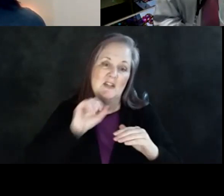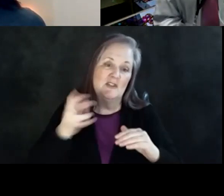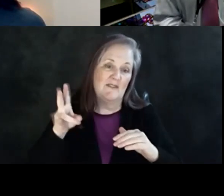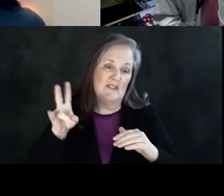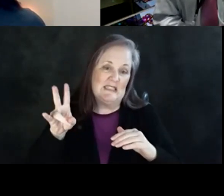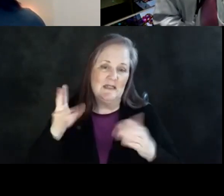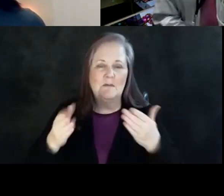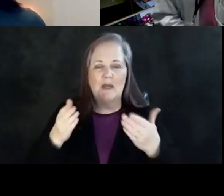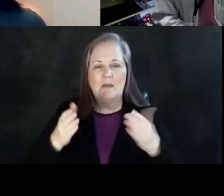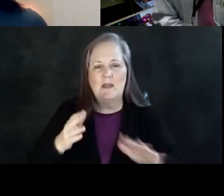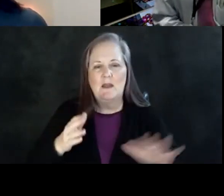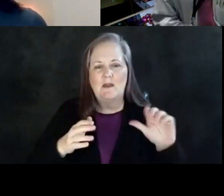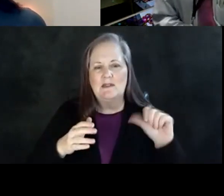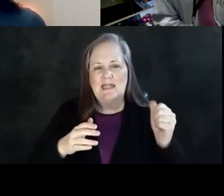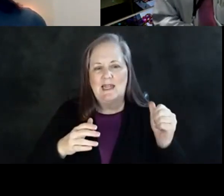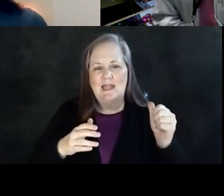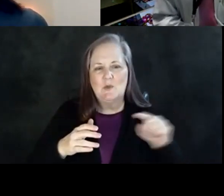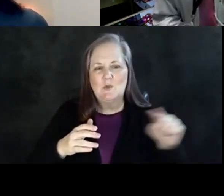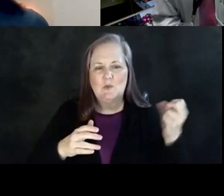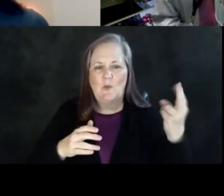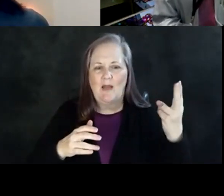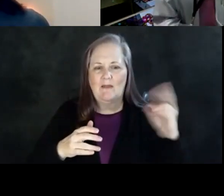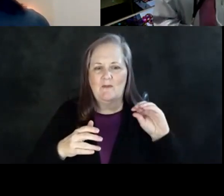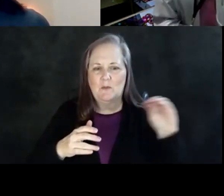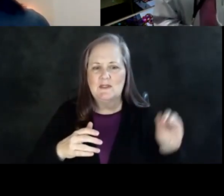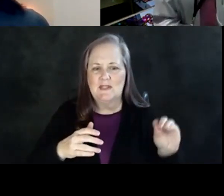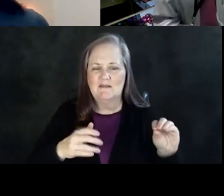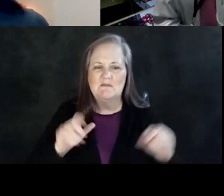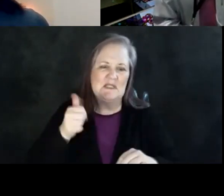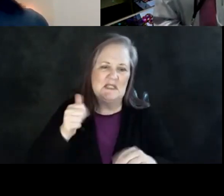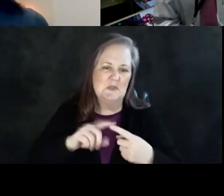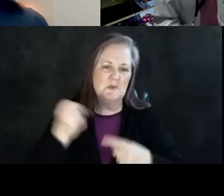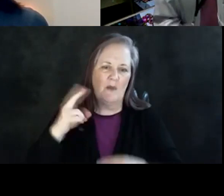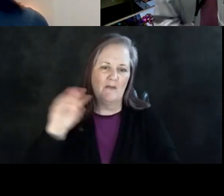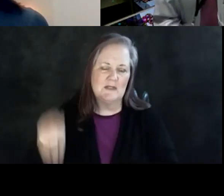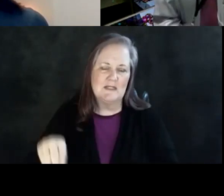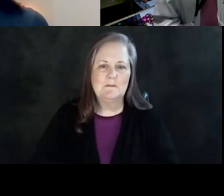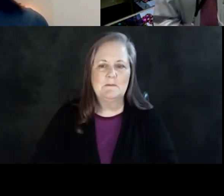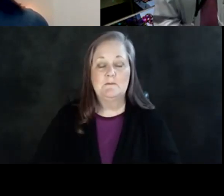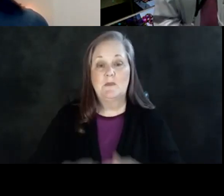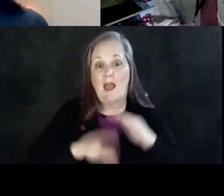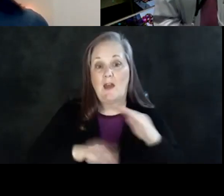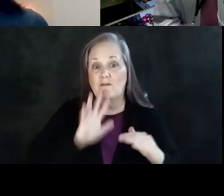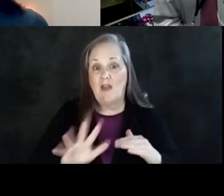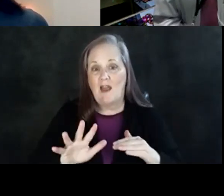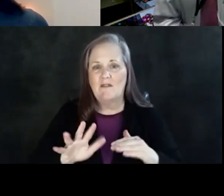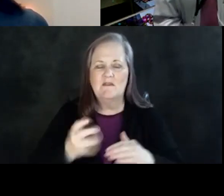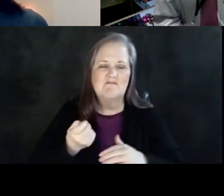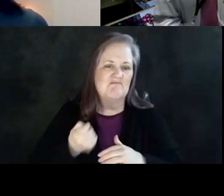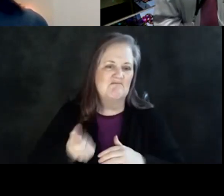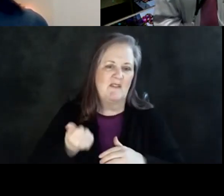have maybe about 10 to 12% of our total cases. So for under 5, it's been very